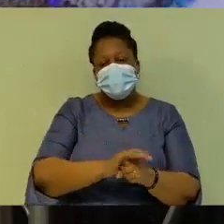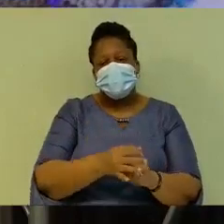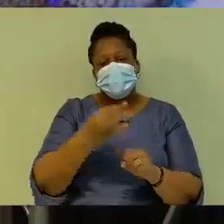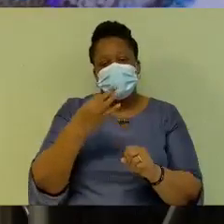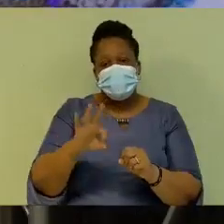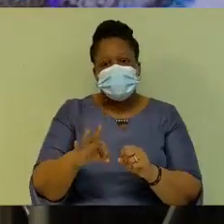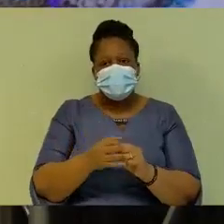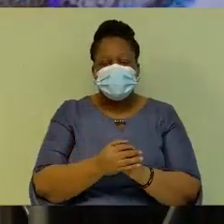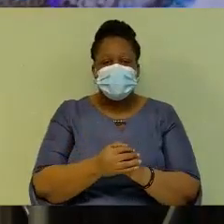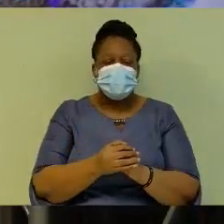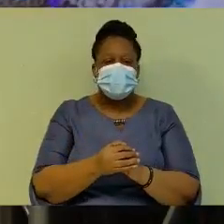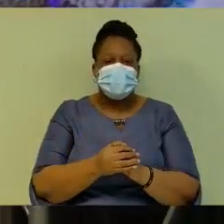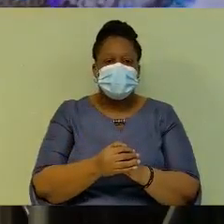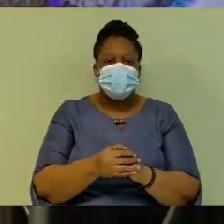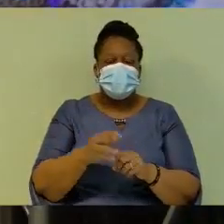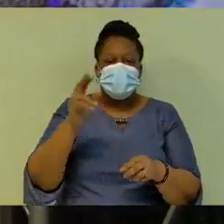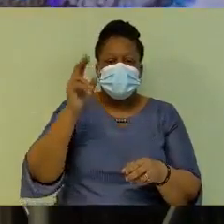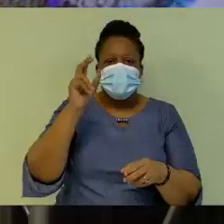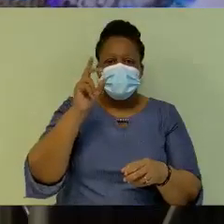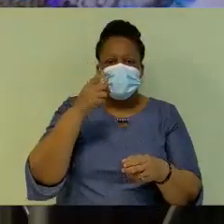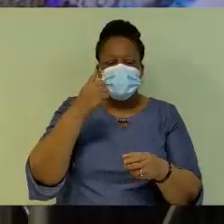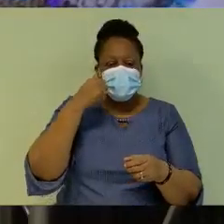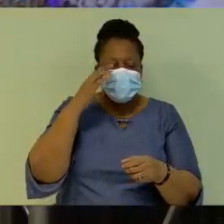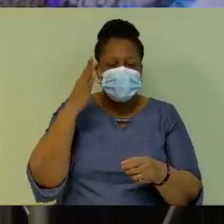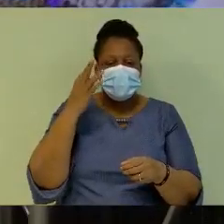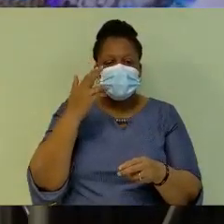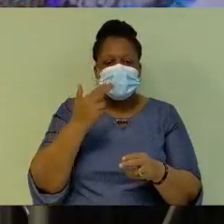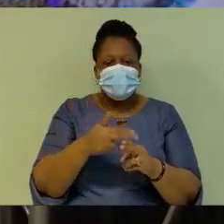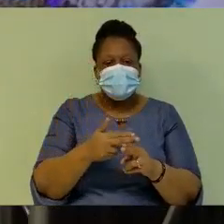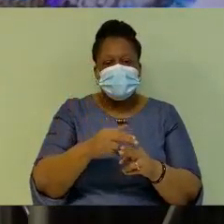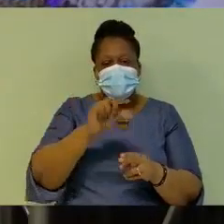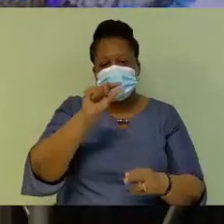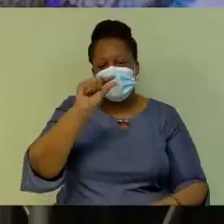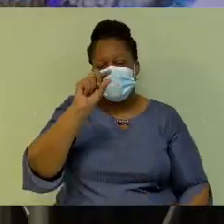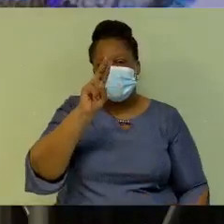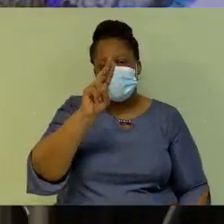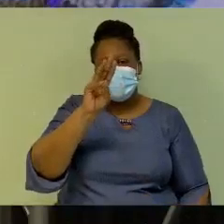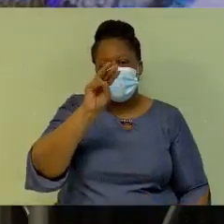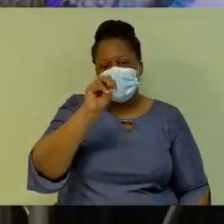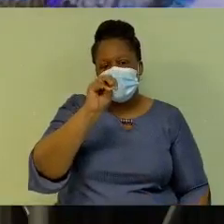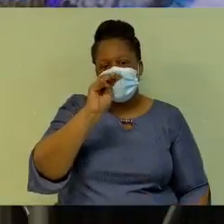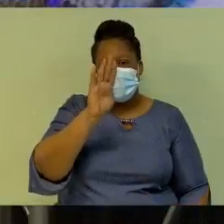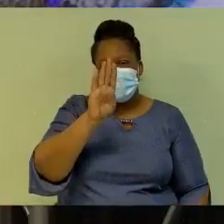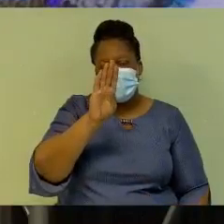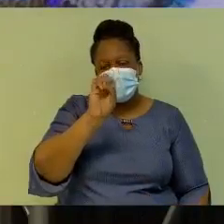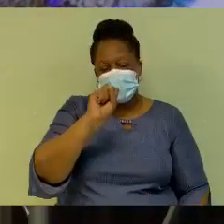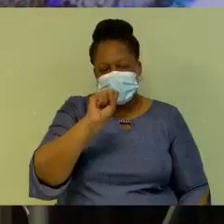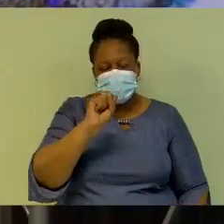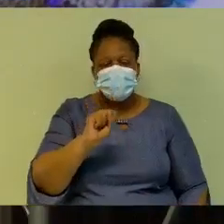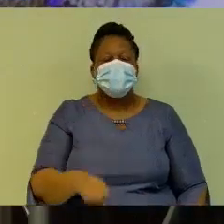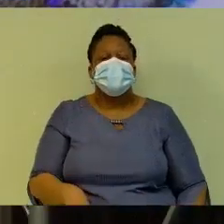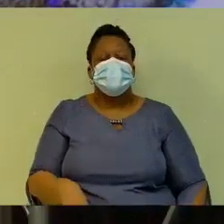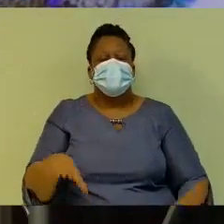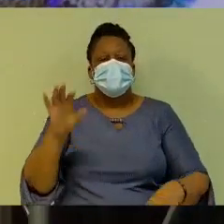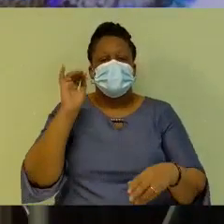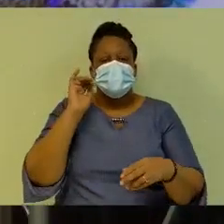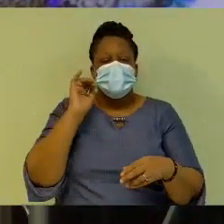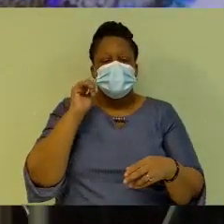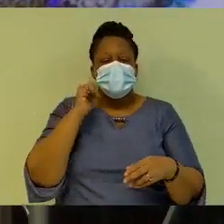Dolores Gomes is a ketician and retired nurse who worked in several countries. She is currently the founder and